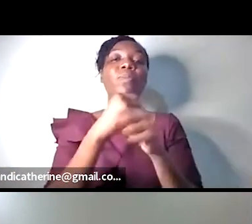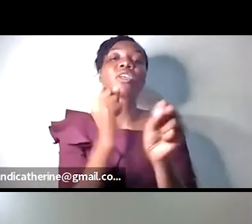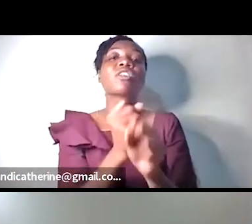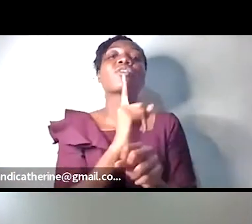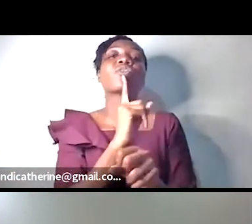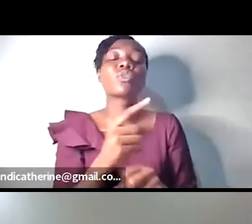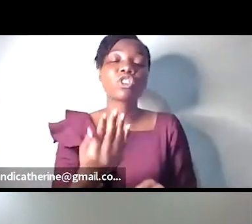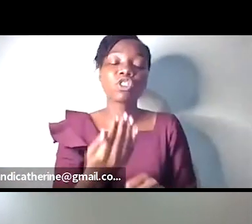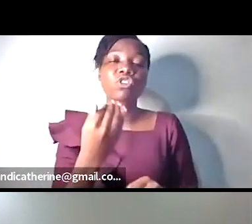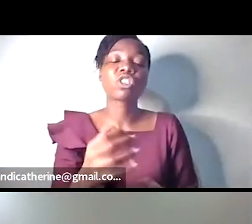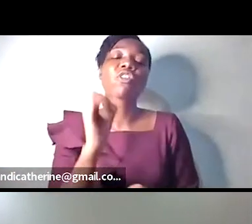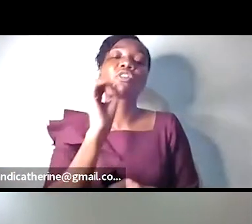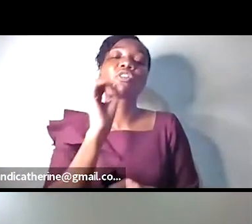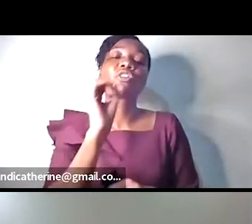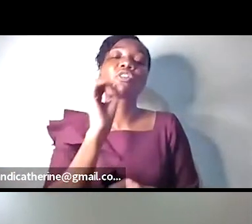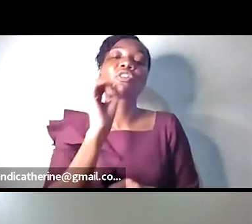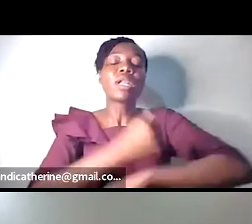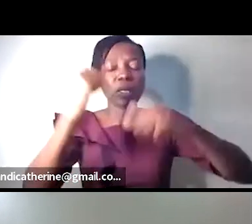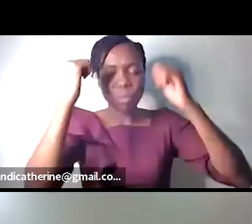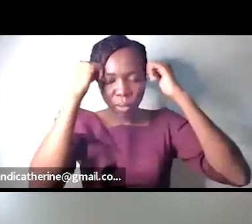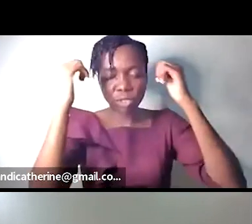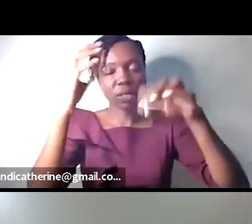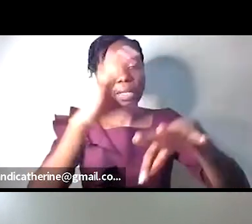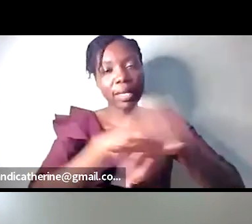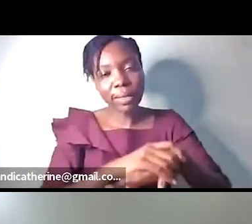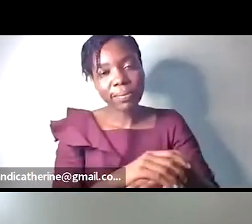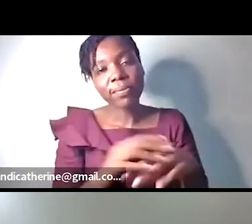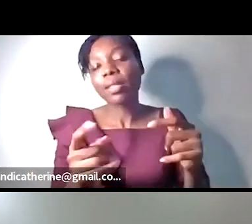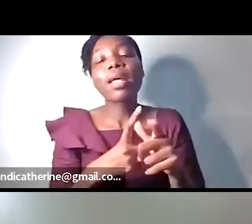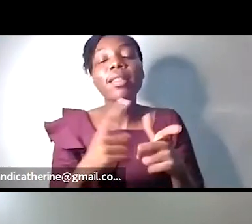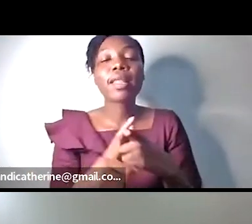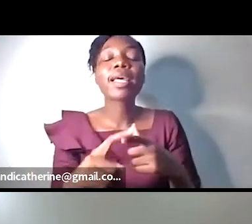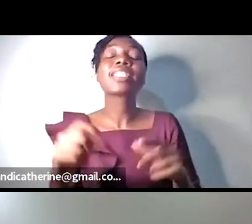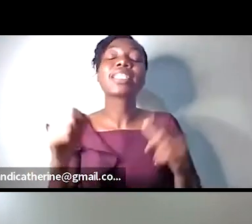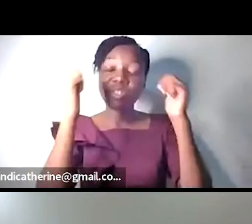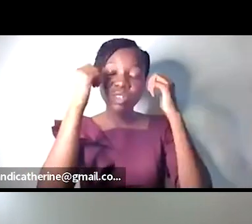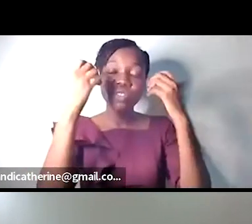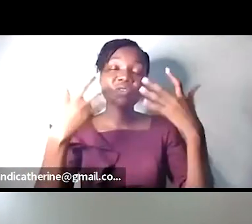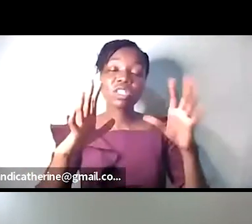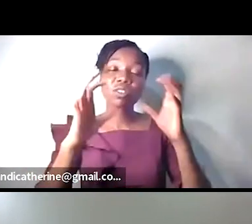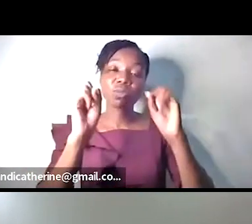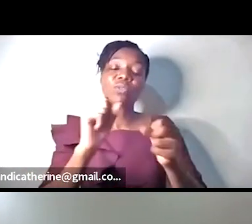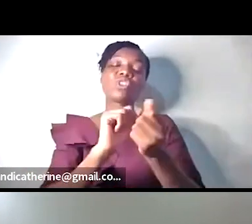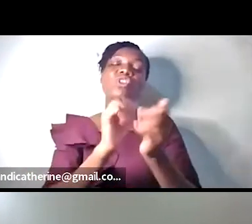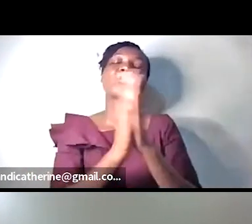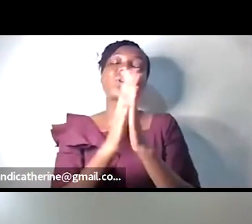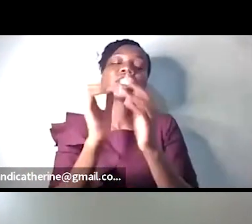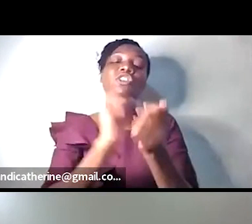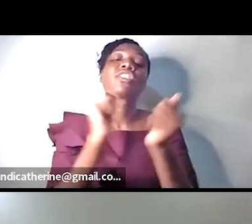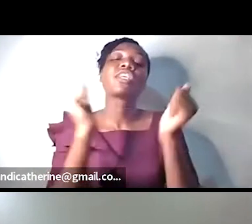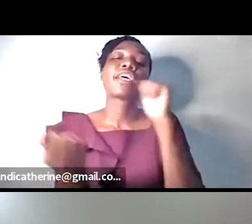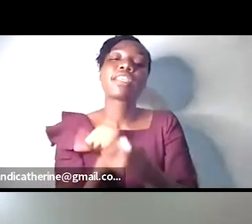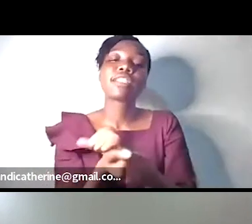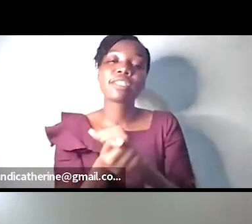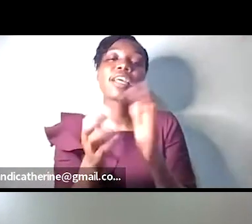being educated. And once you educate your children, you're going to change the narrative. You're going to break the poverty cycle. And that is what we look